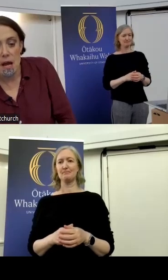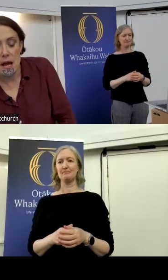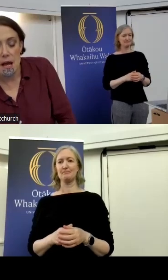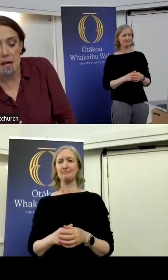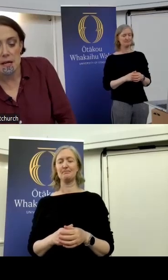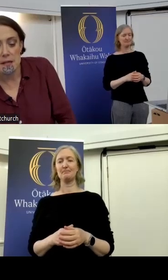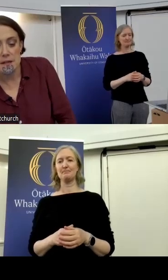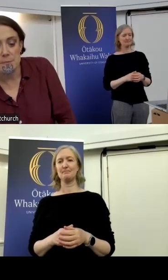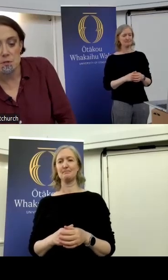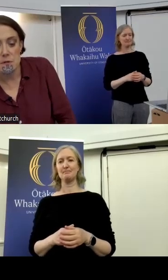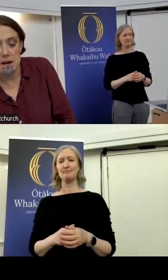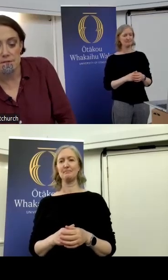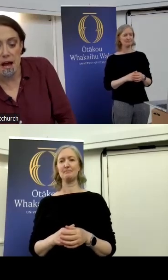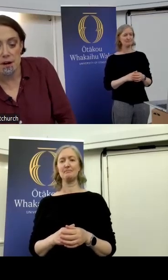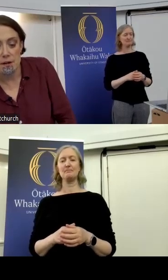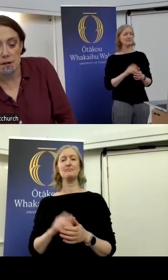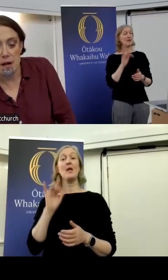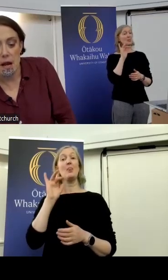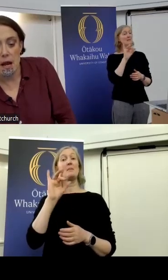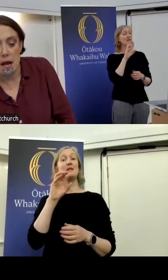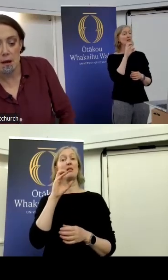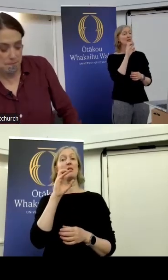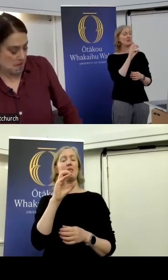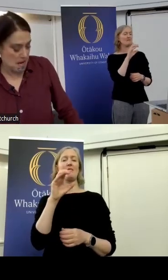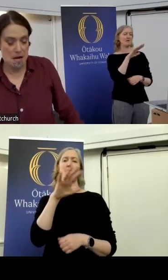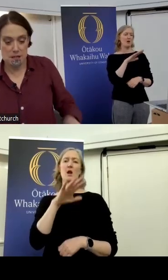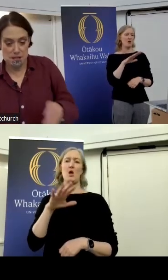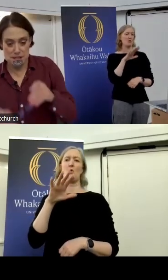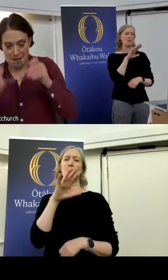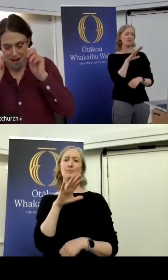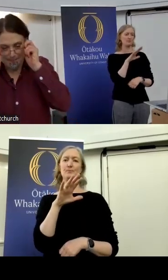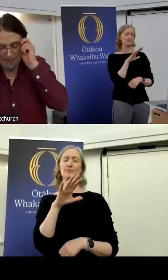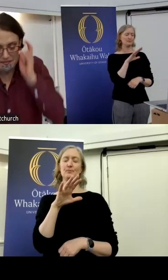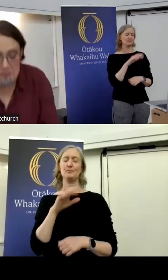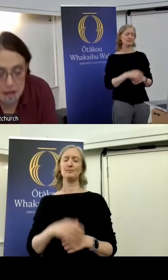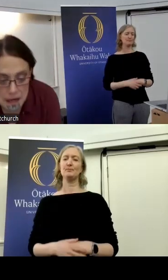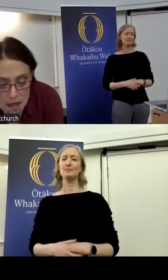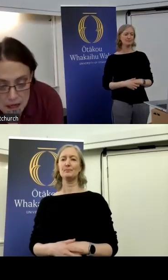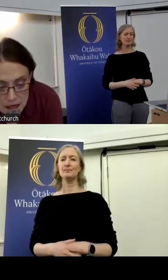So in the middle are whānau, and